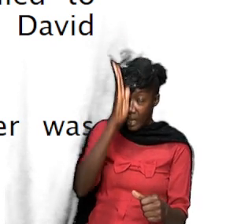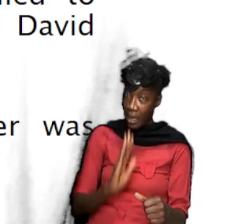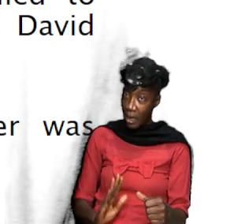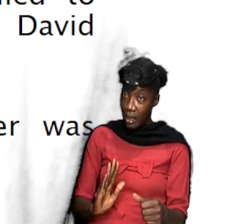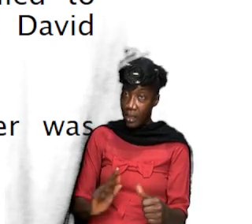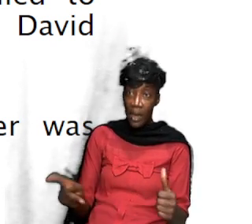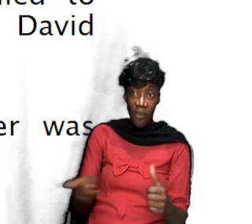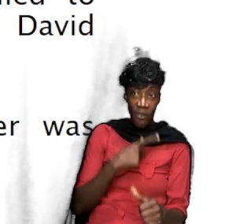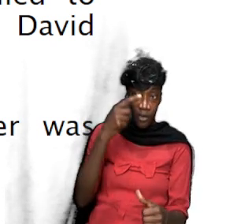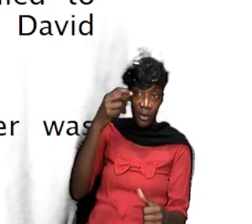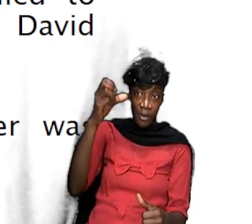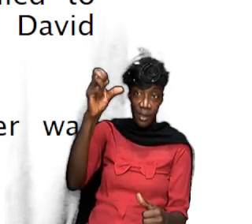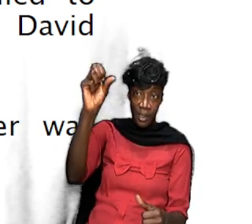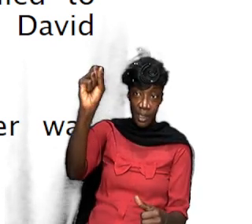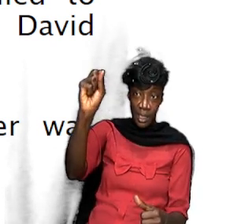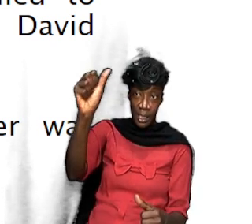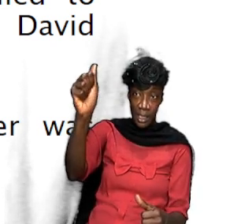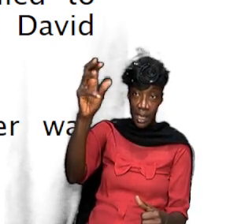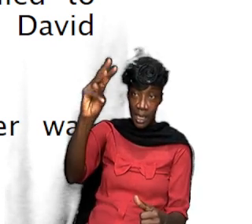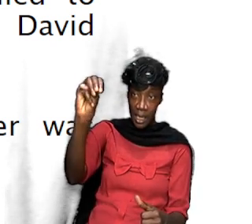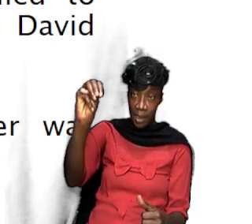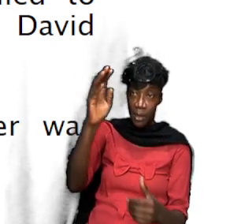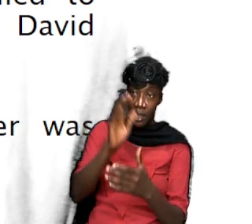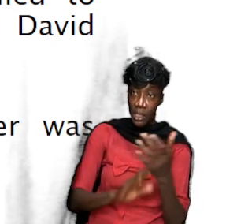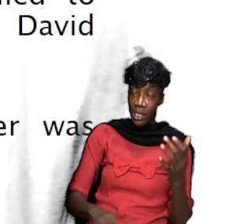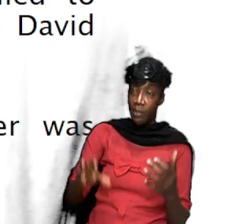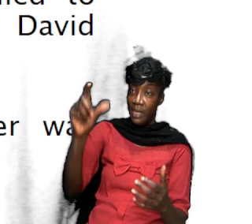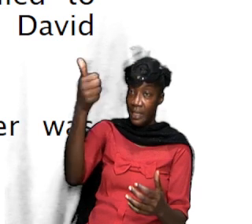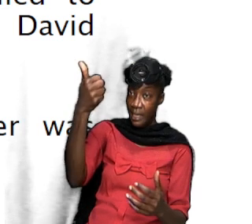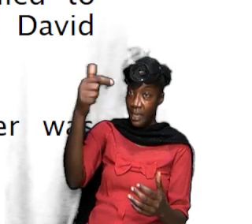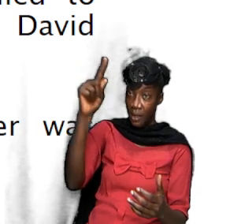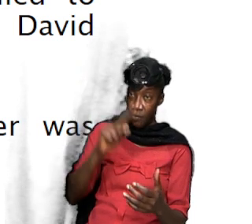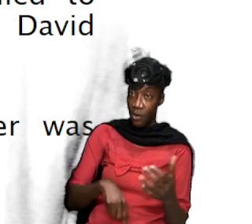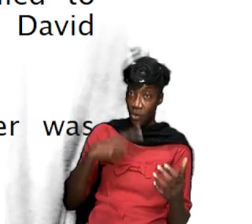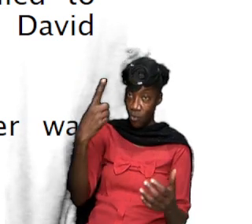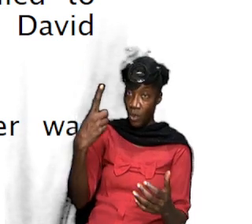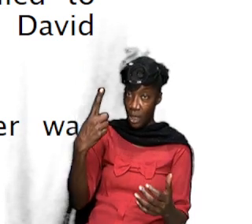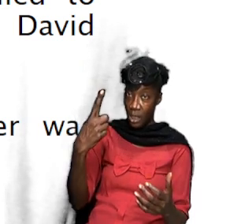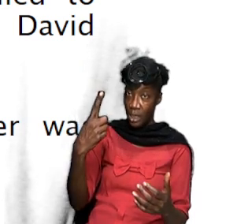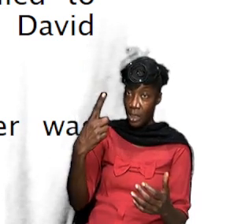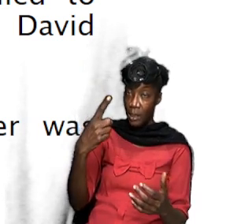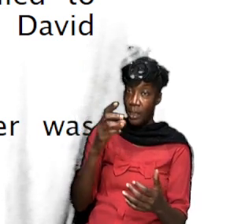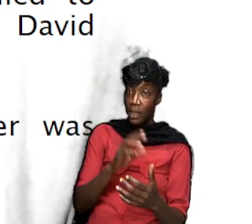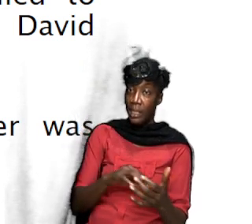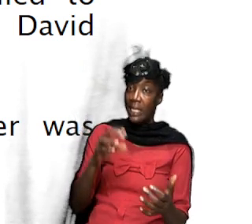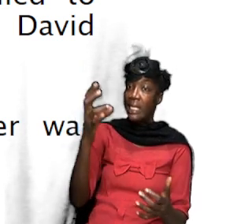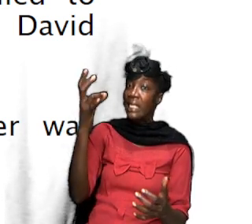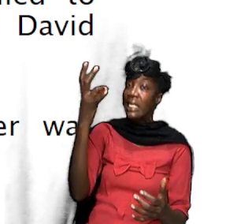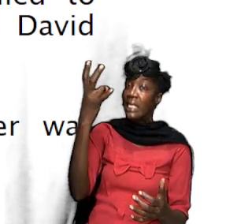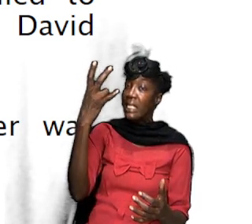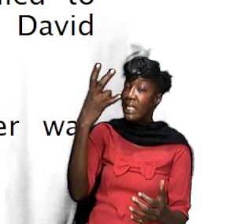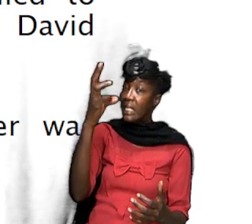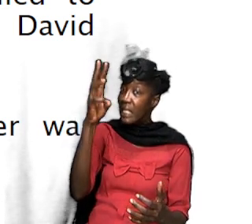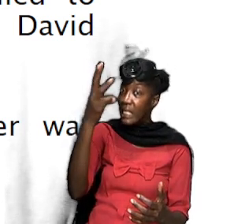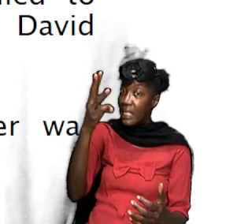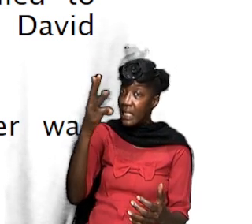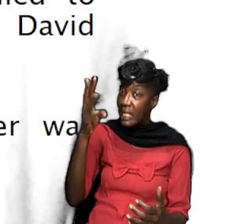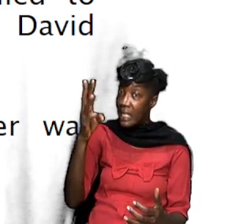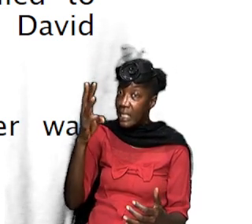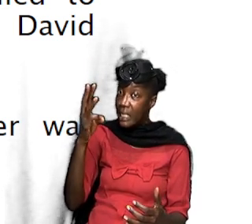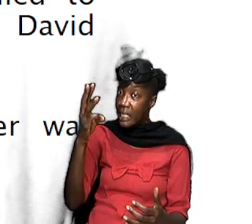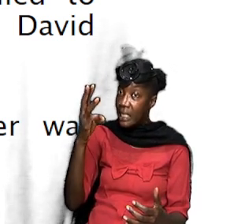chapter 10, verse 1, and 1 Samuel chapter 16, verse 13. So in 1 Samuel chapter 10, verse